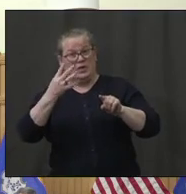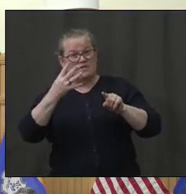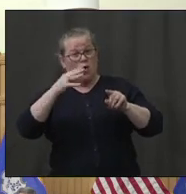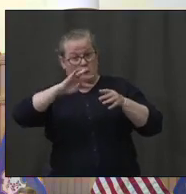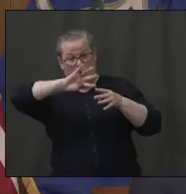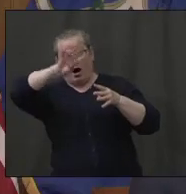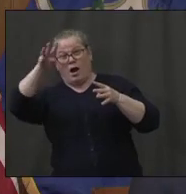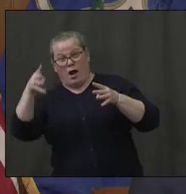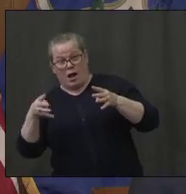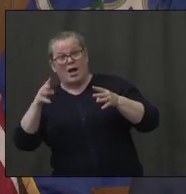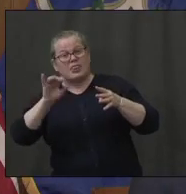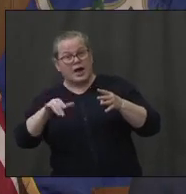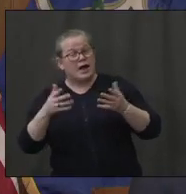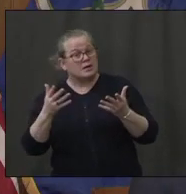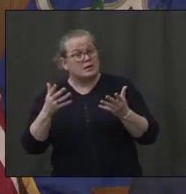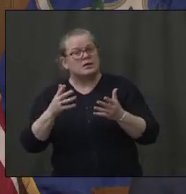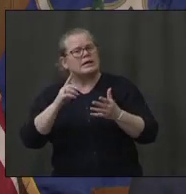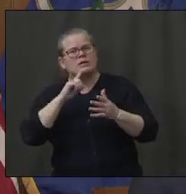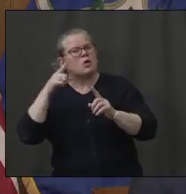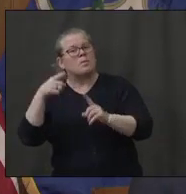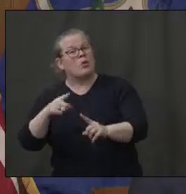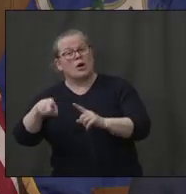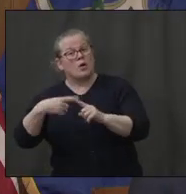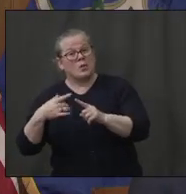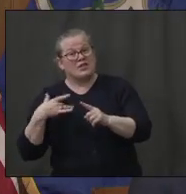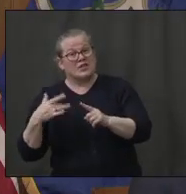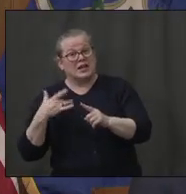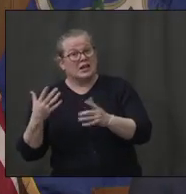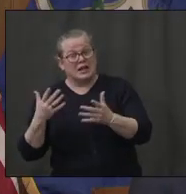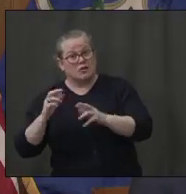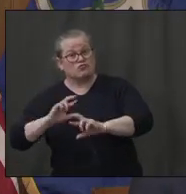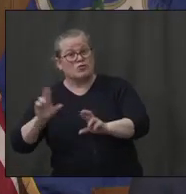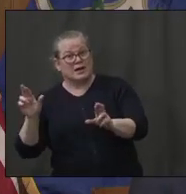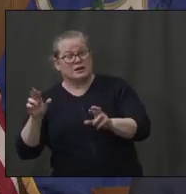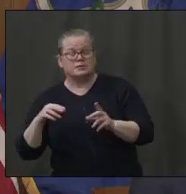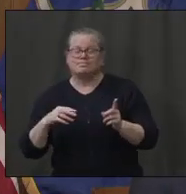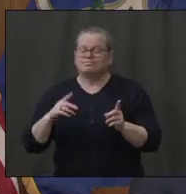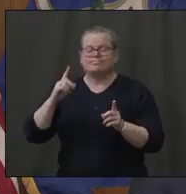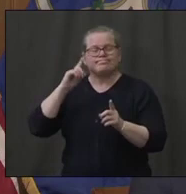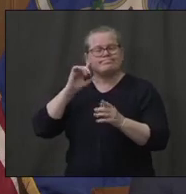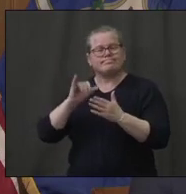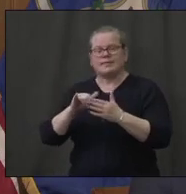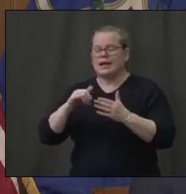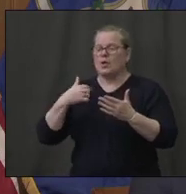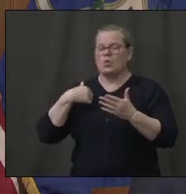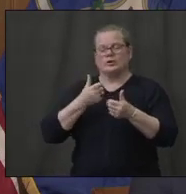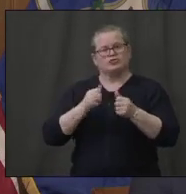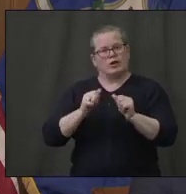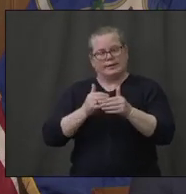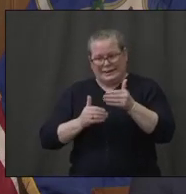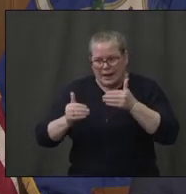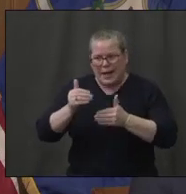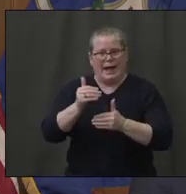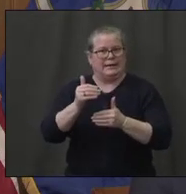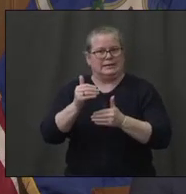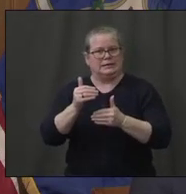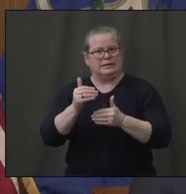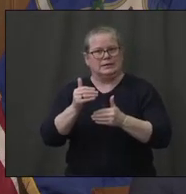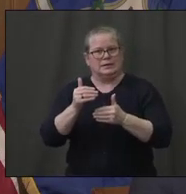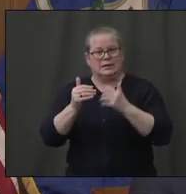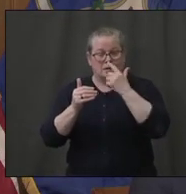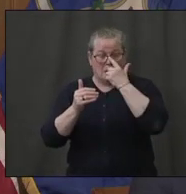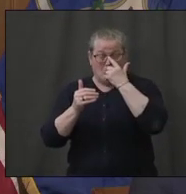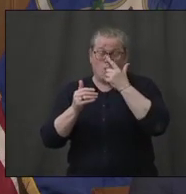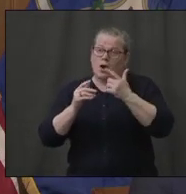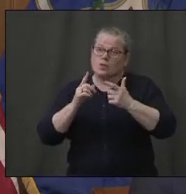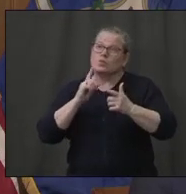Well, I think that's the point about the governor made about, we build the capacity before we need it, right? We're trying to stay one step ahead of that, or actually many steps ahead of